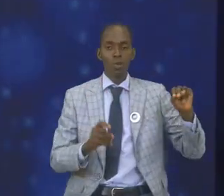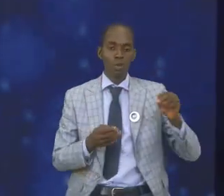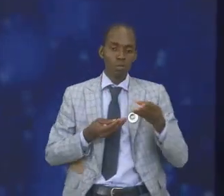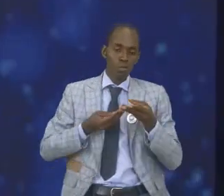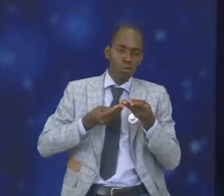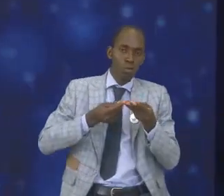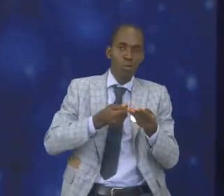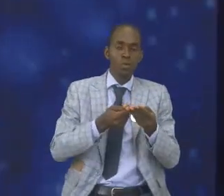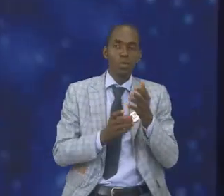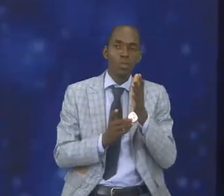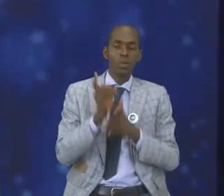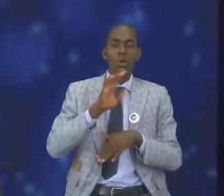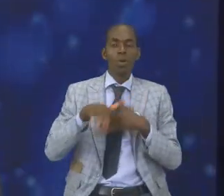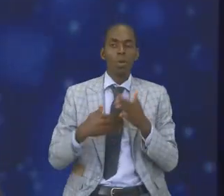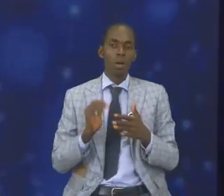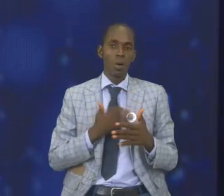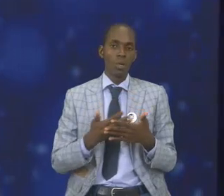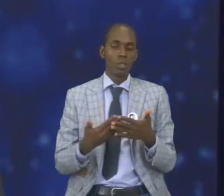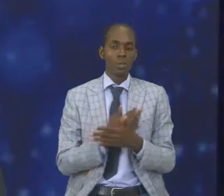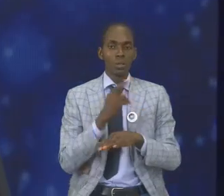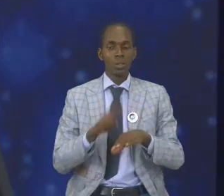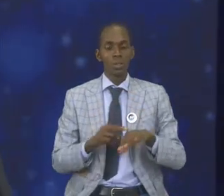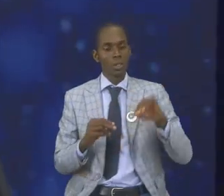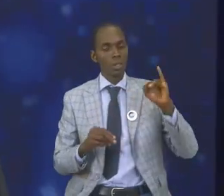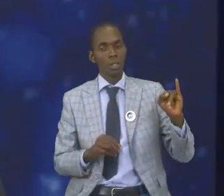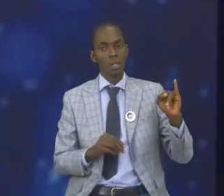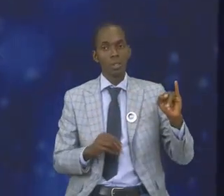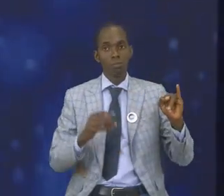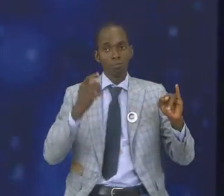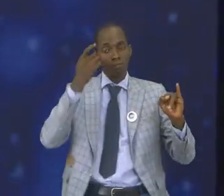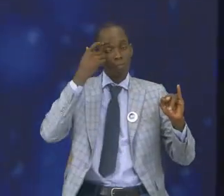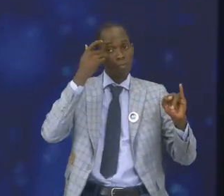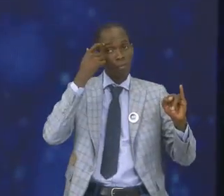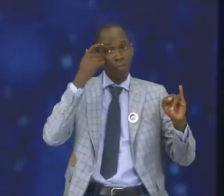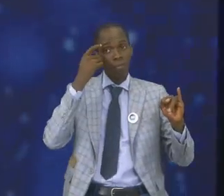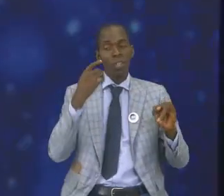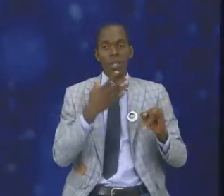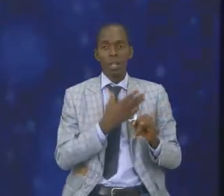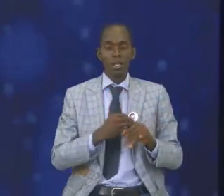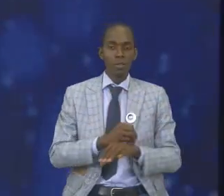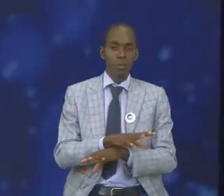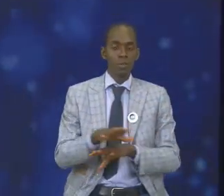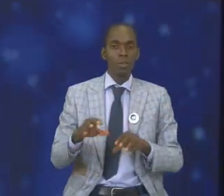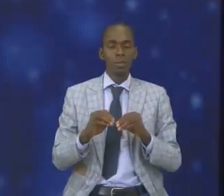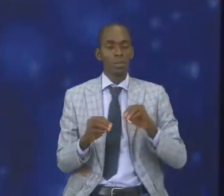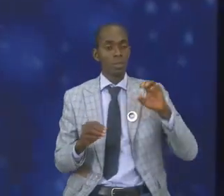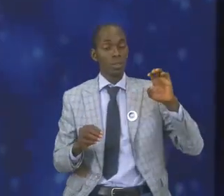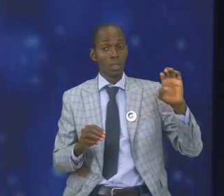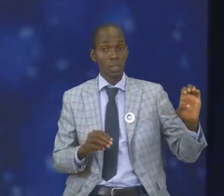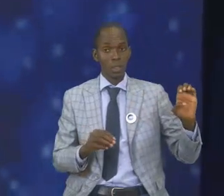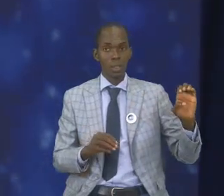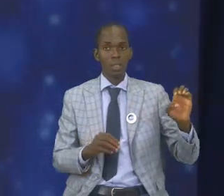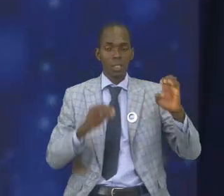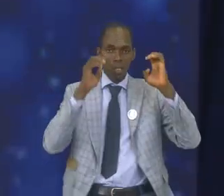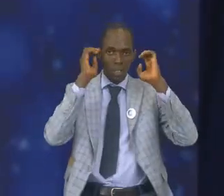a new nature. We must have I, initiative and influence. We must have E, education